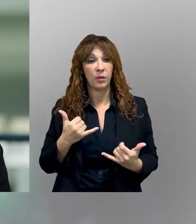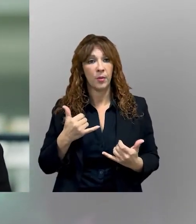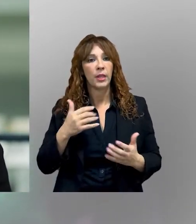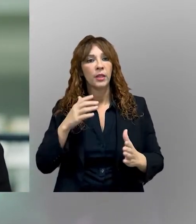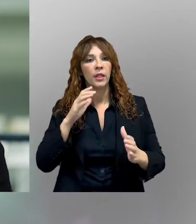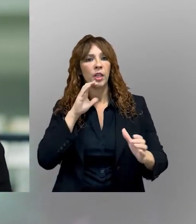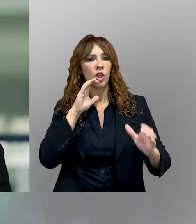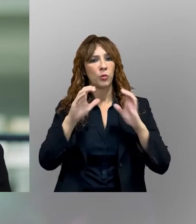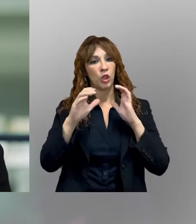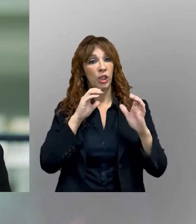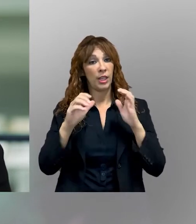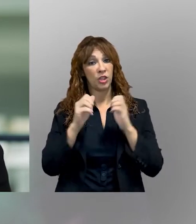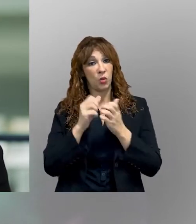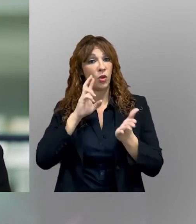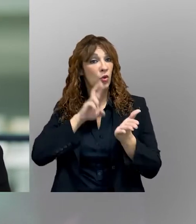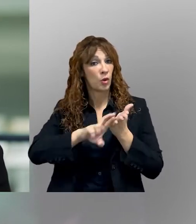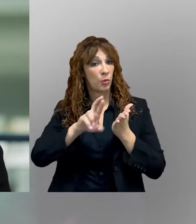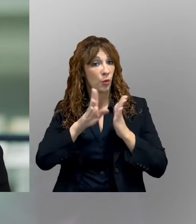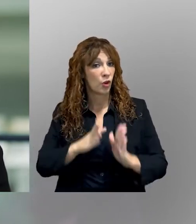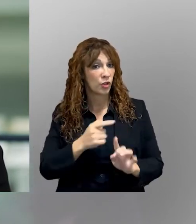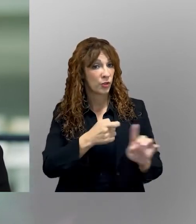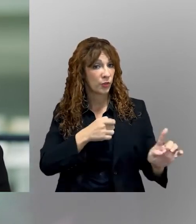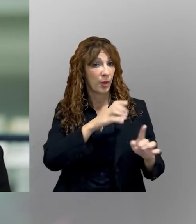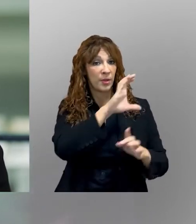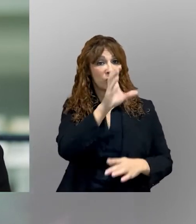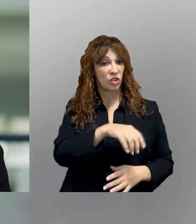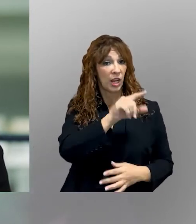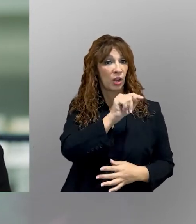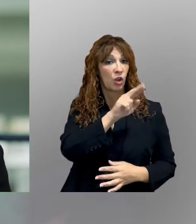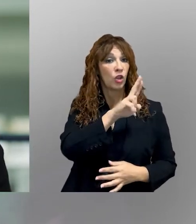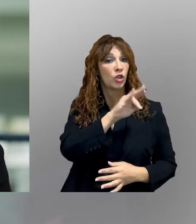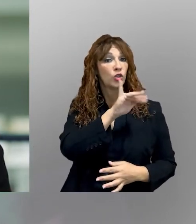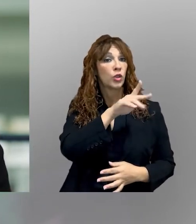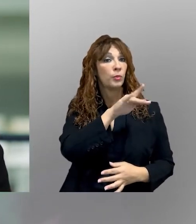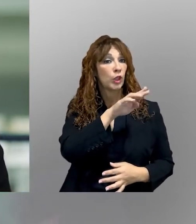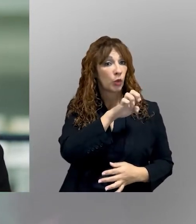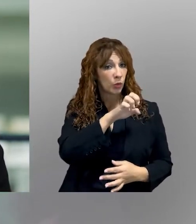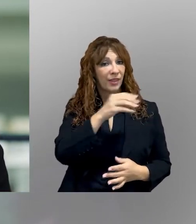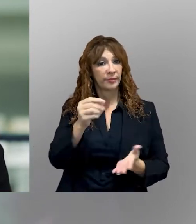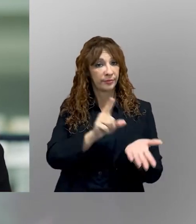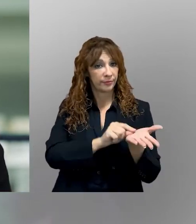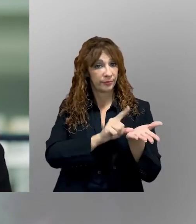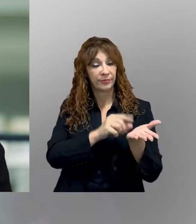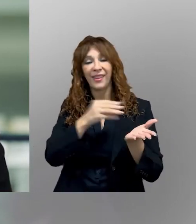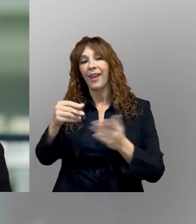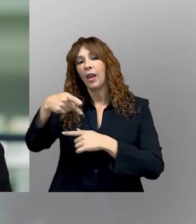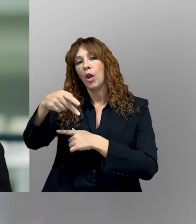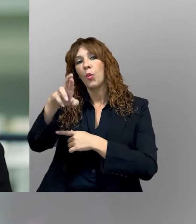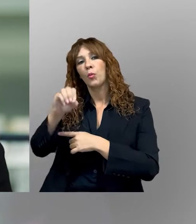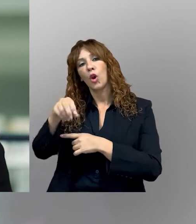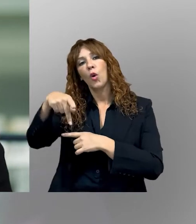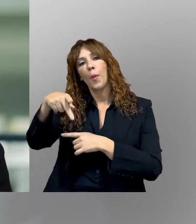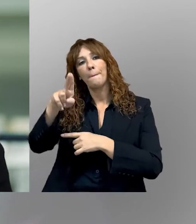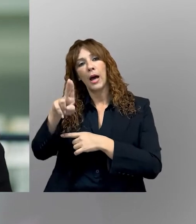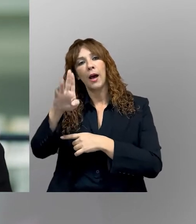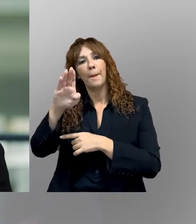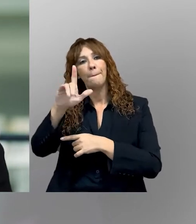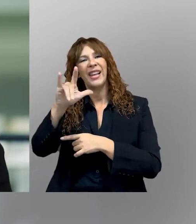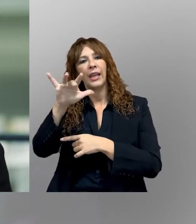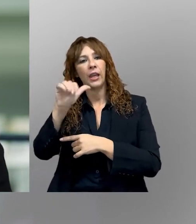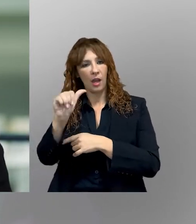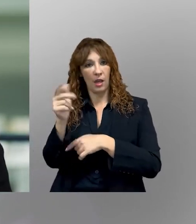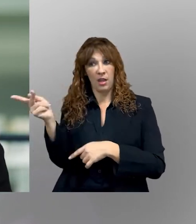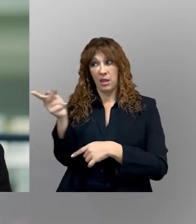been in communication with reporters from the Chicago Tribune and ProPublica, who at that time